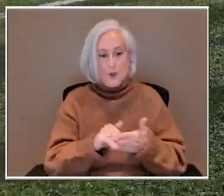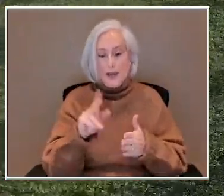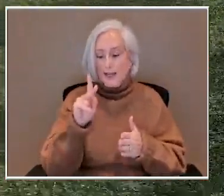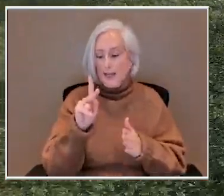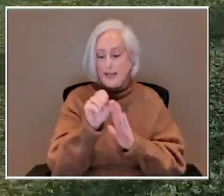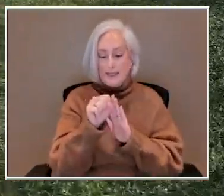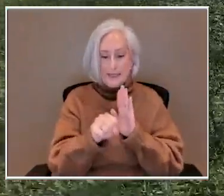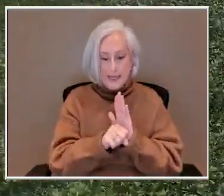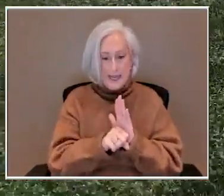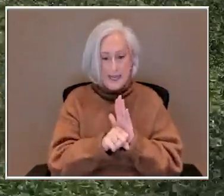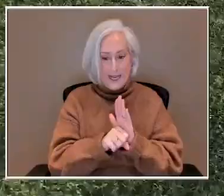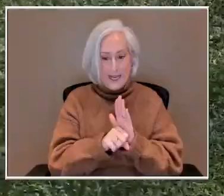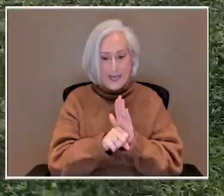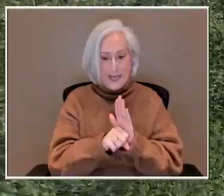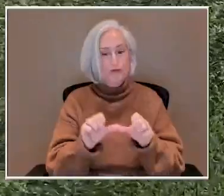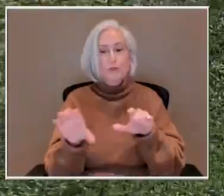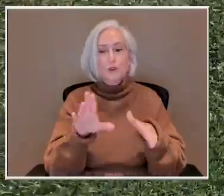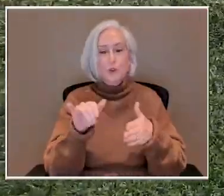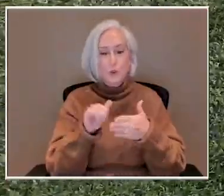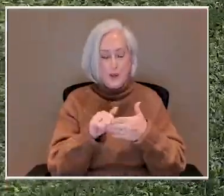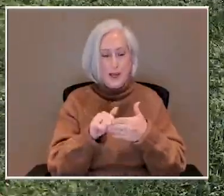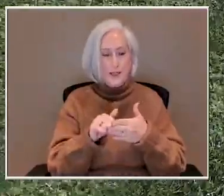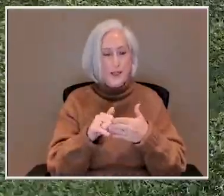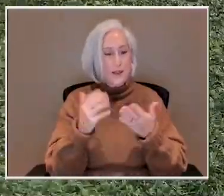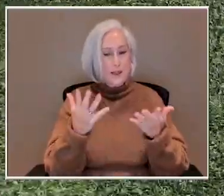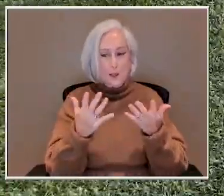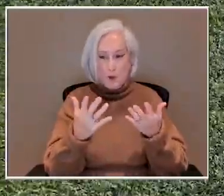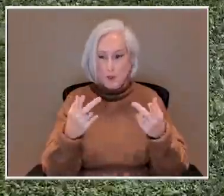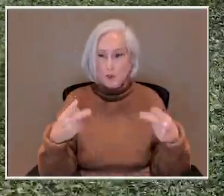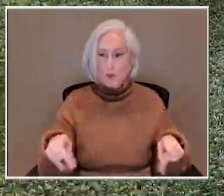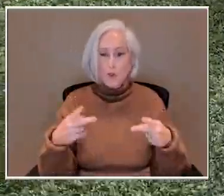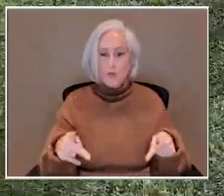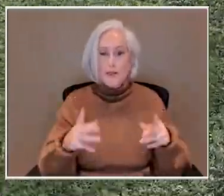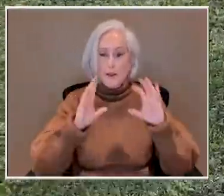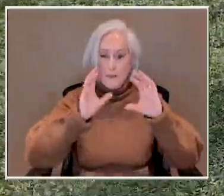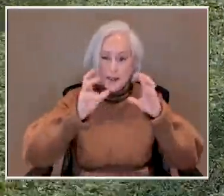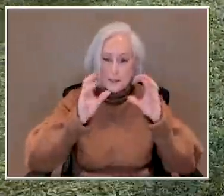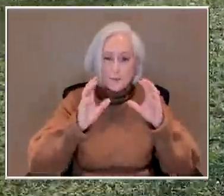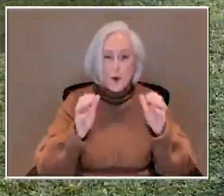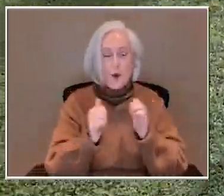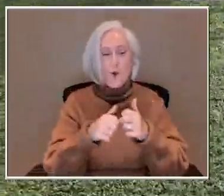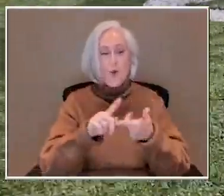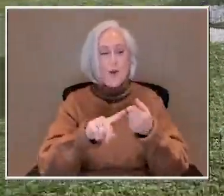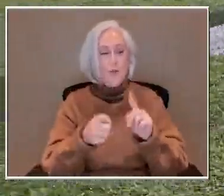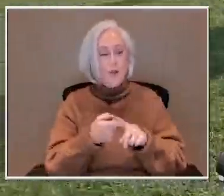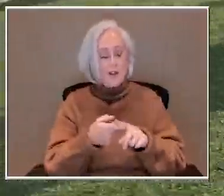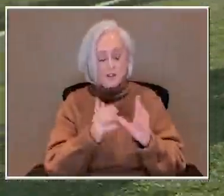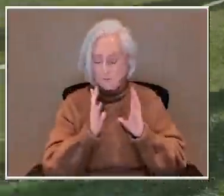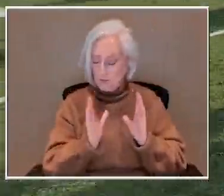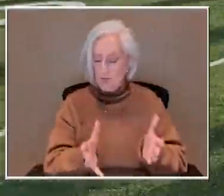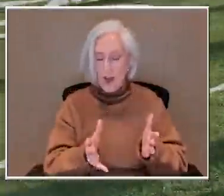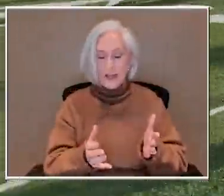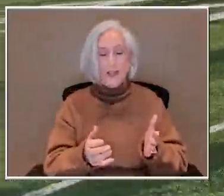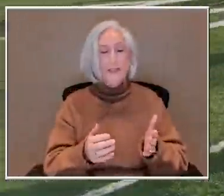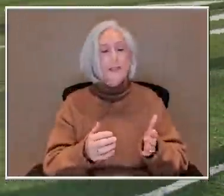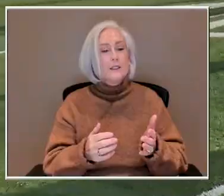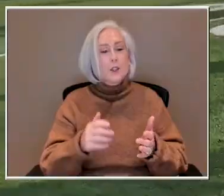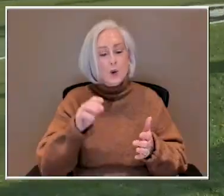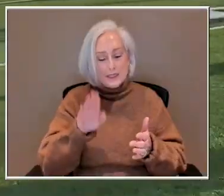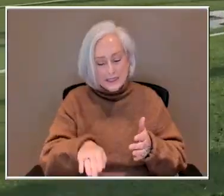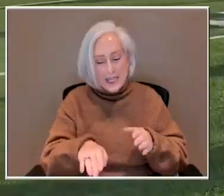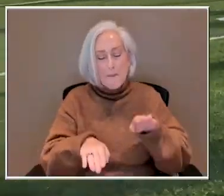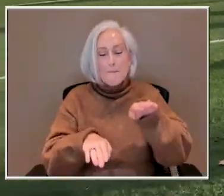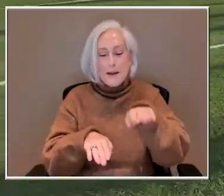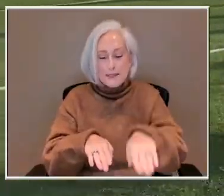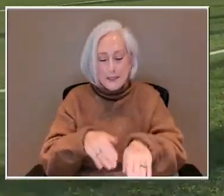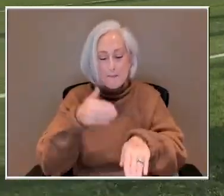wanting to keep on doing the marching band. He wanted to play basketball with his friends. We did that. So it's just taking it step by step, day